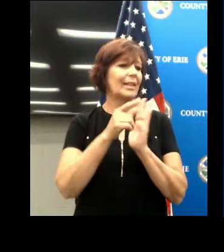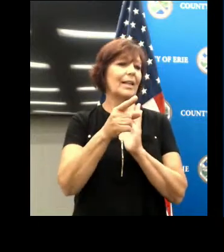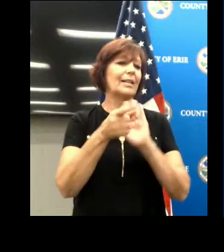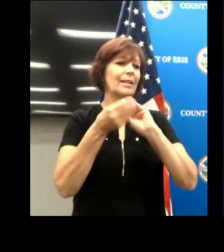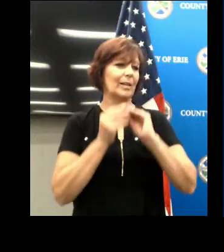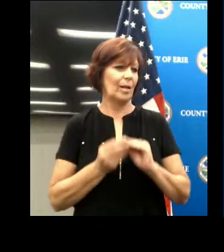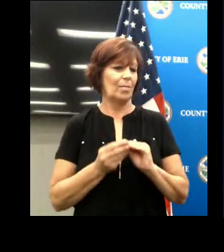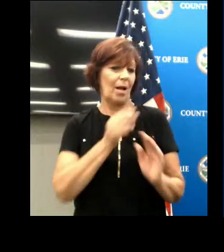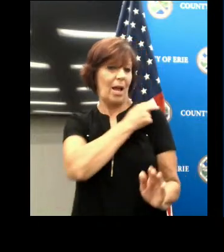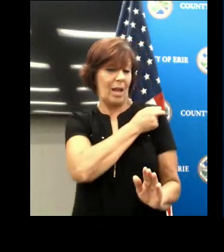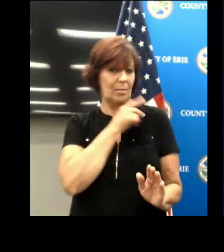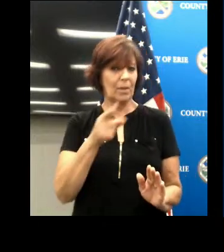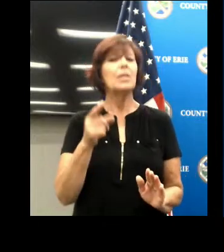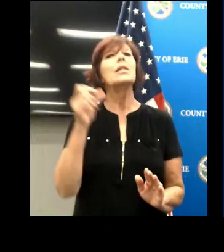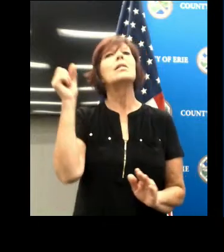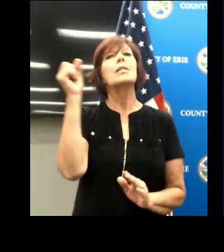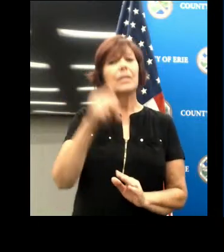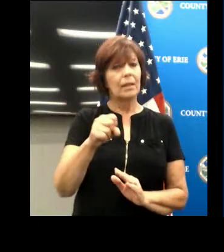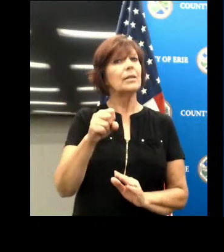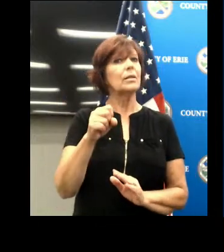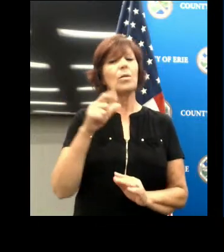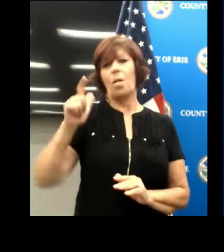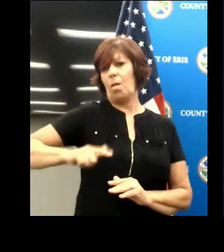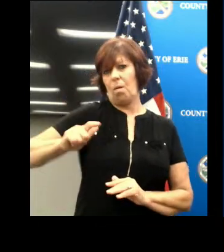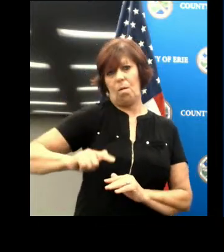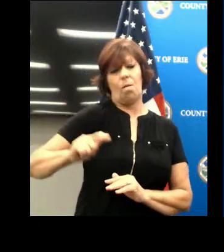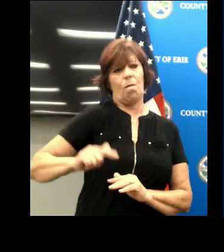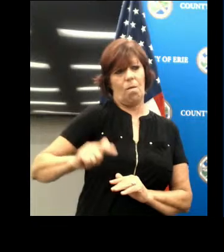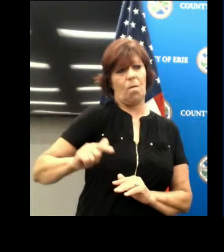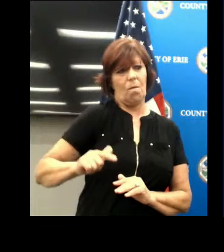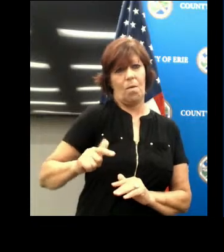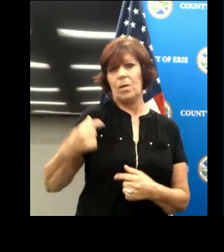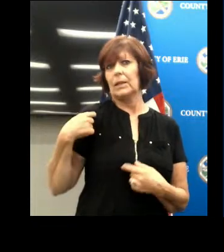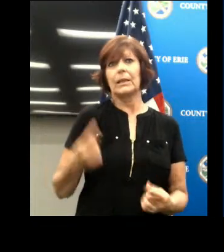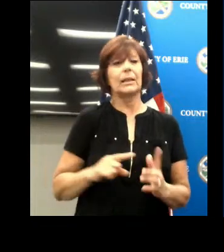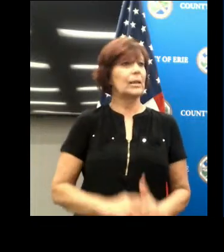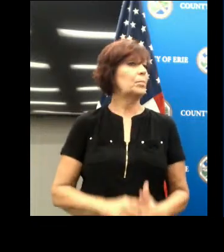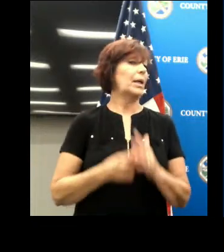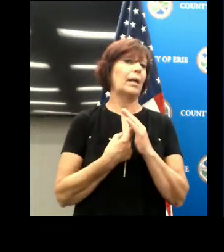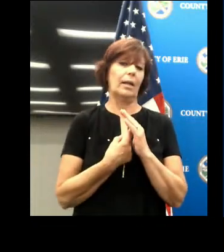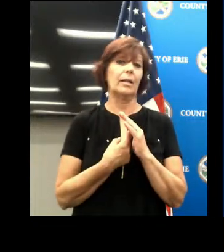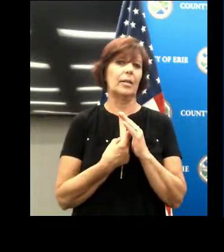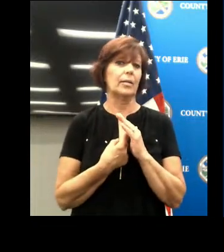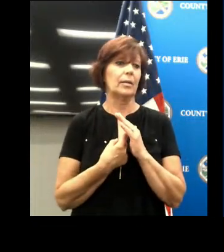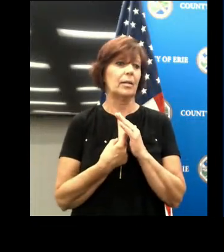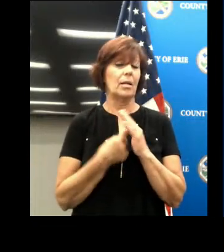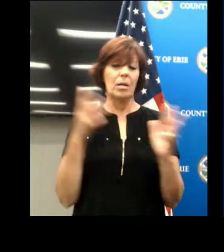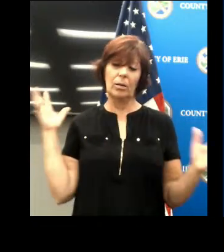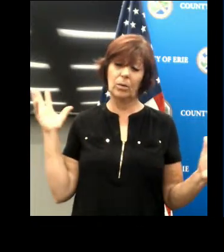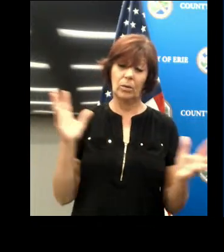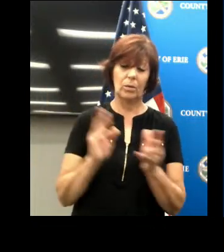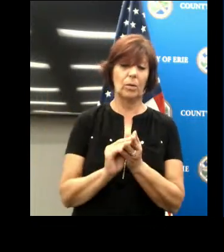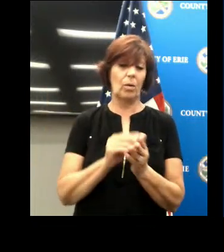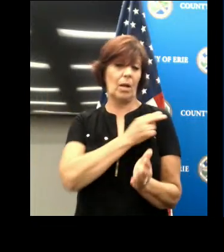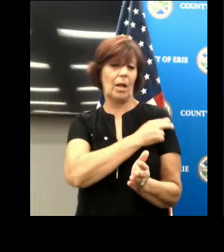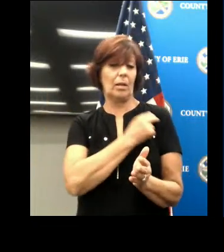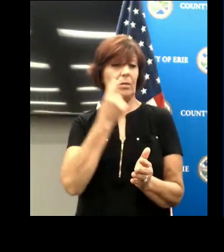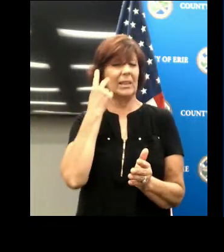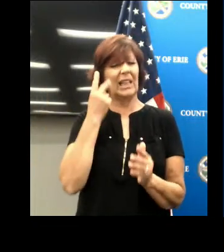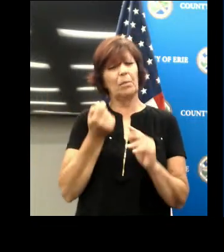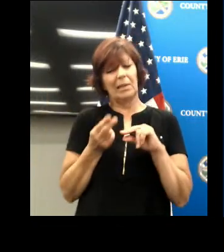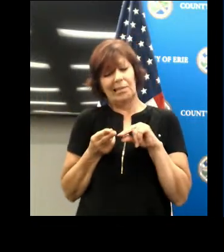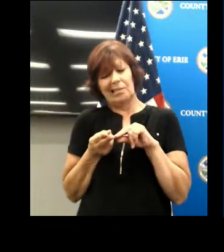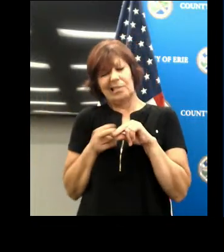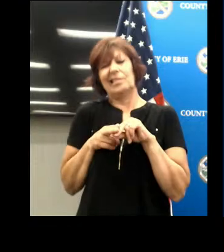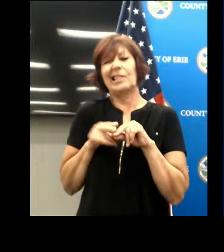data showing that we are very low, one of the lowest numbers we've had since the beginning of the outbreak. On total hospitalizations, though, we've seen a slight increase